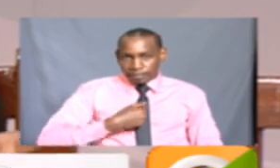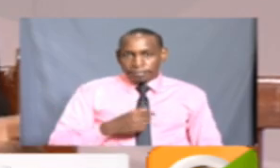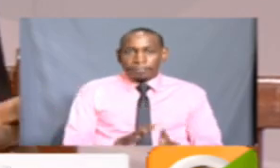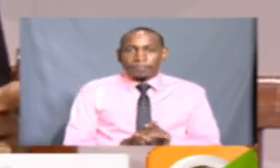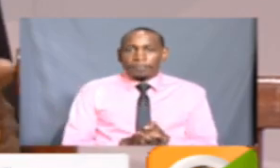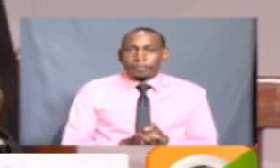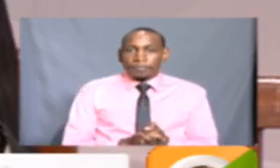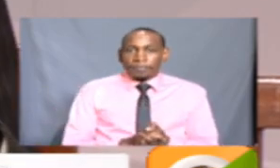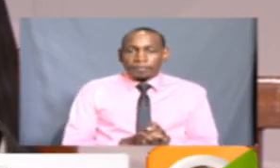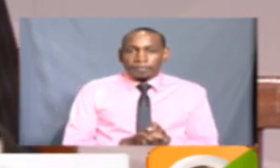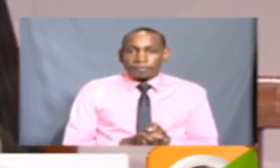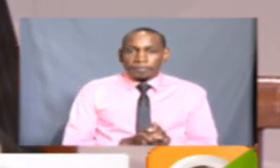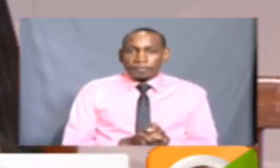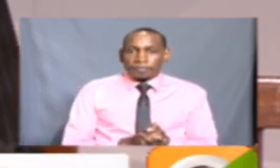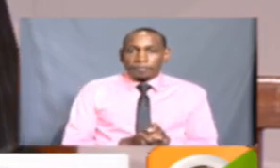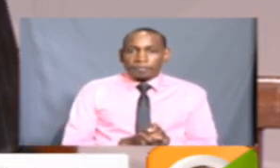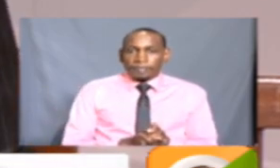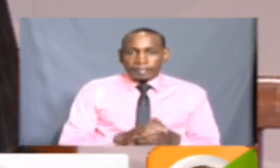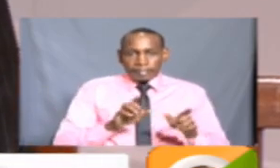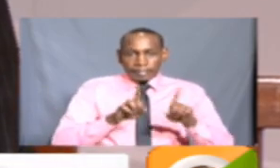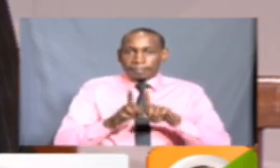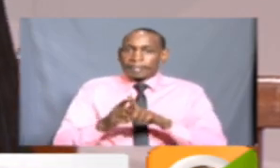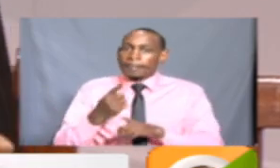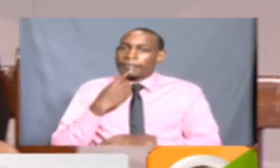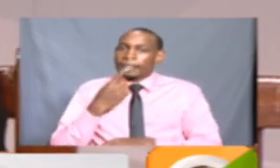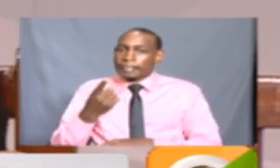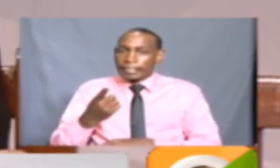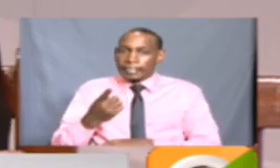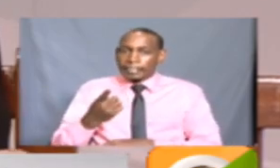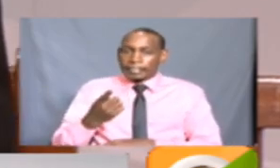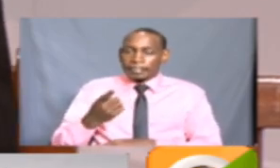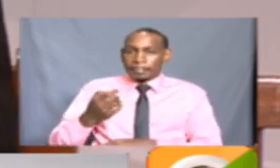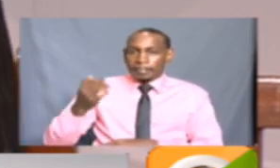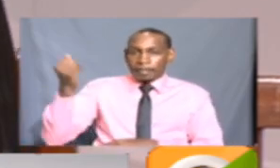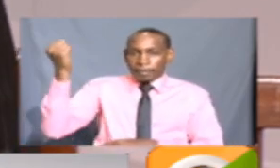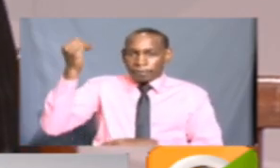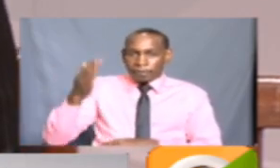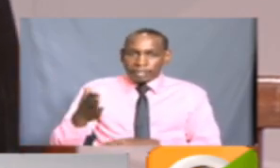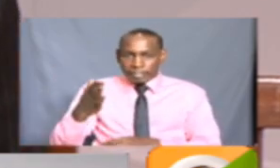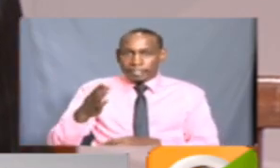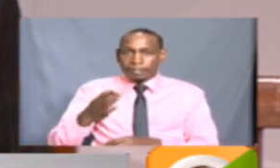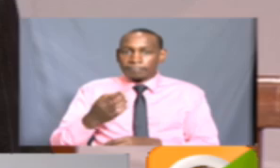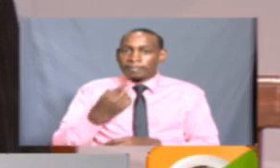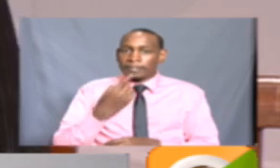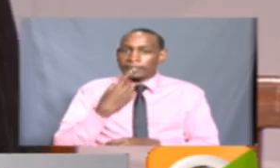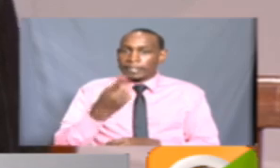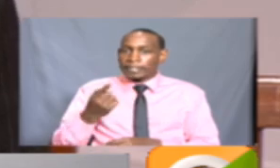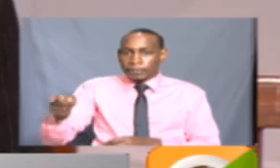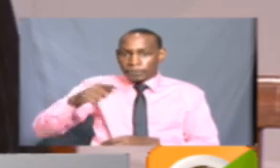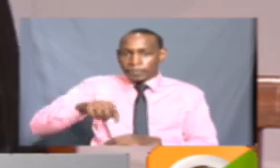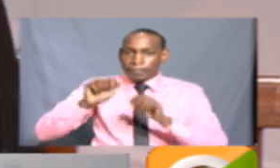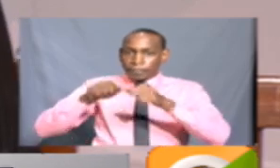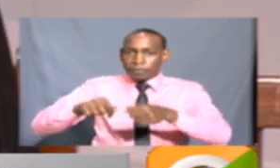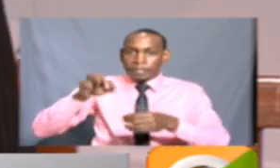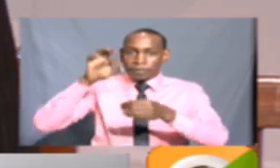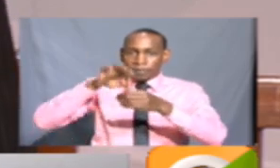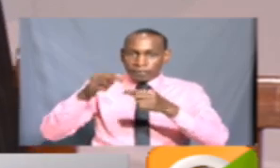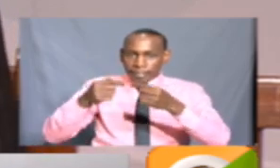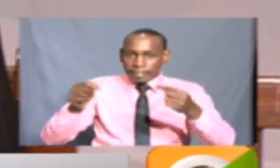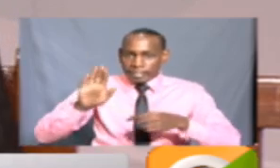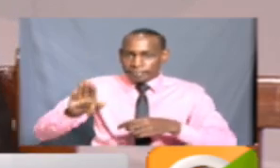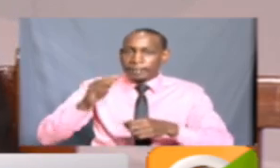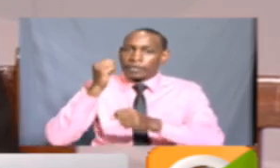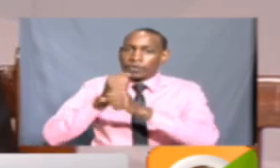telling those draconian dinosaurs that we will vote against you. Utadu?